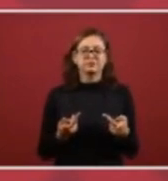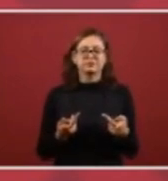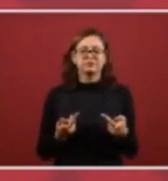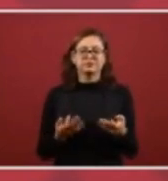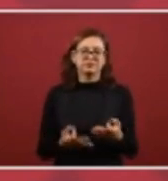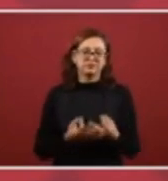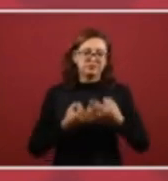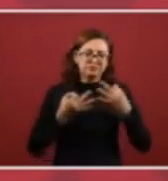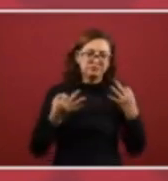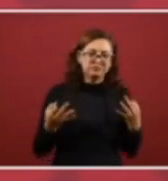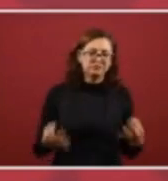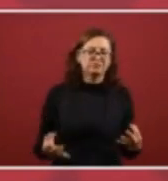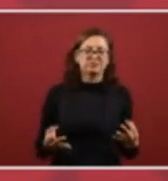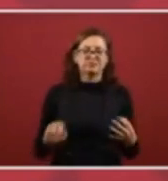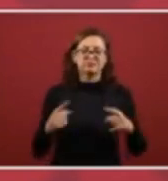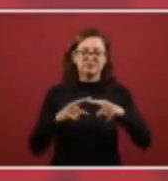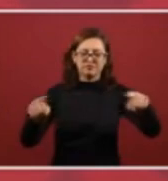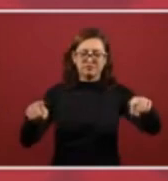terrenos